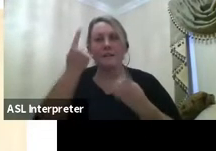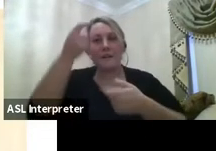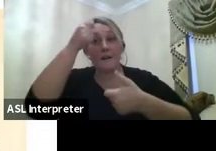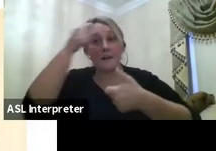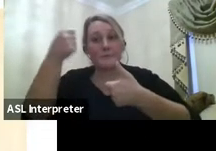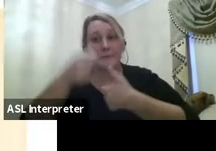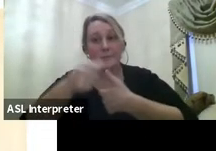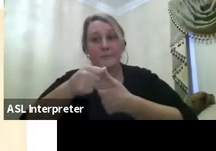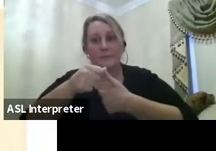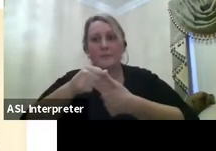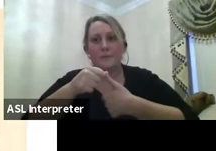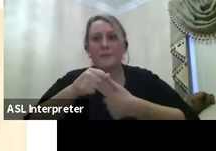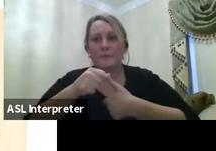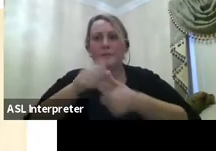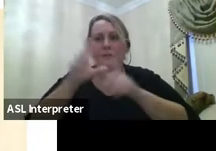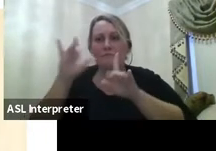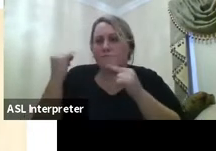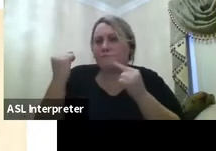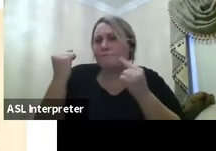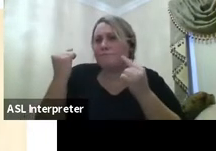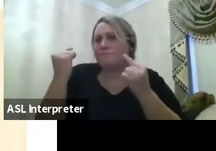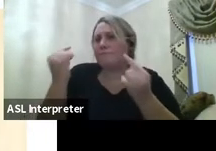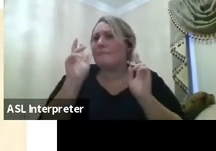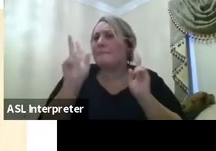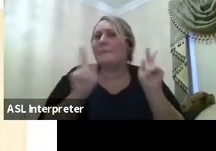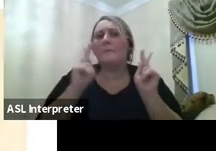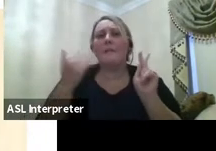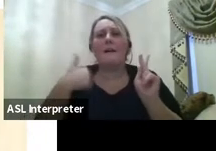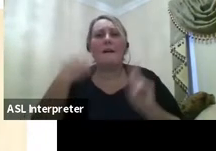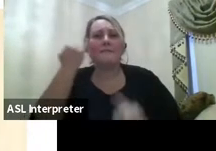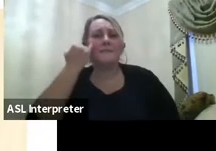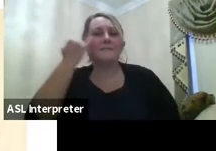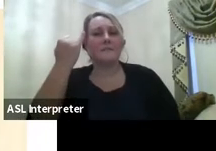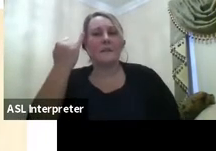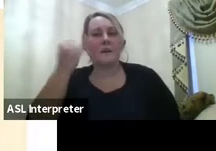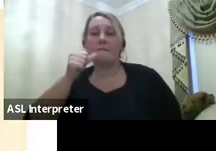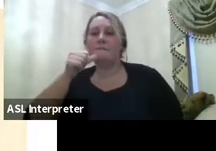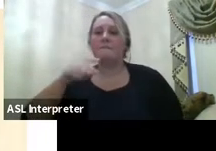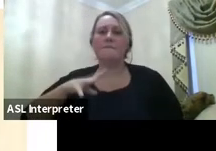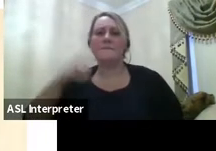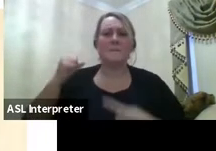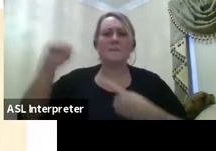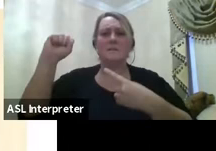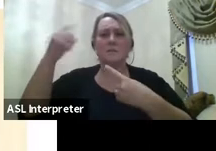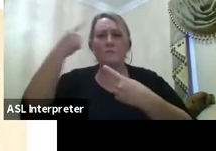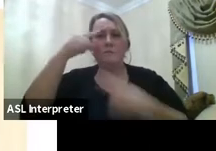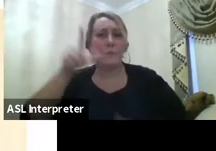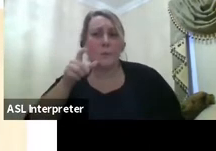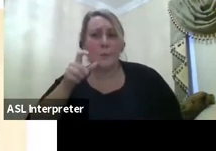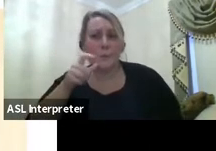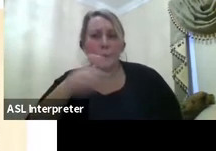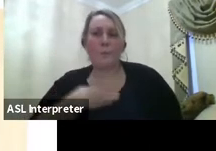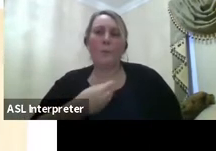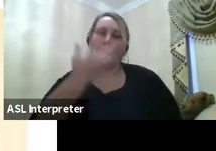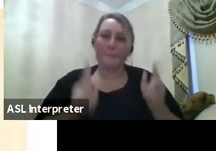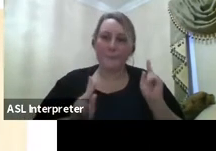this idea and thinking about this idea that feminism is very white, queerness is very white. And